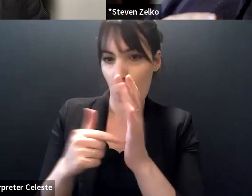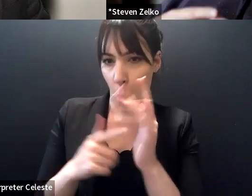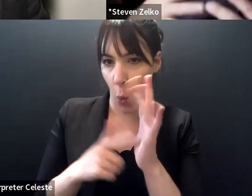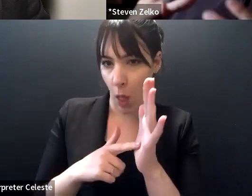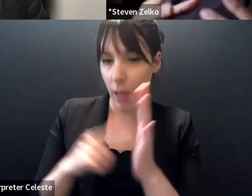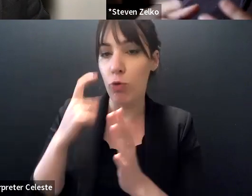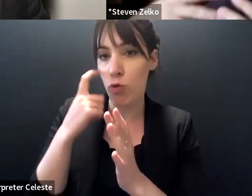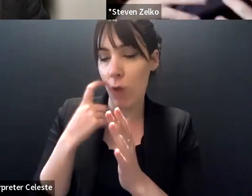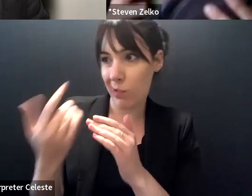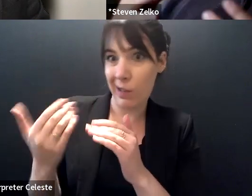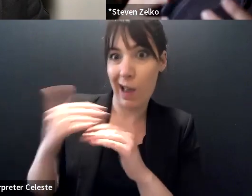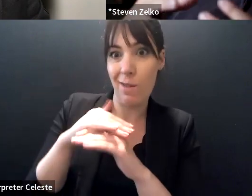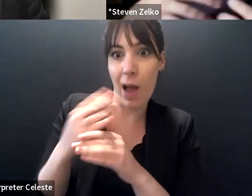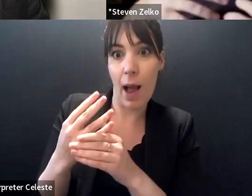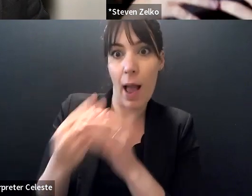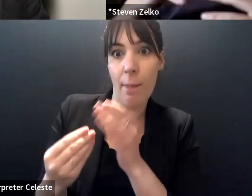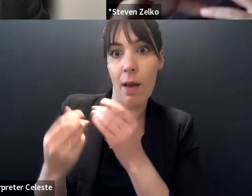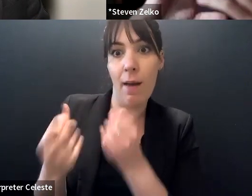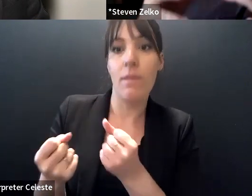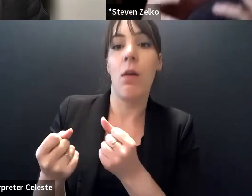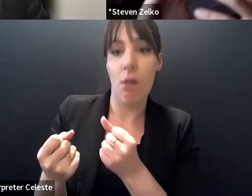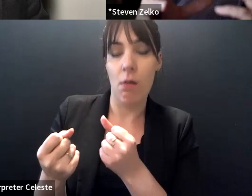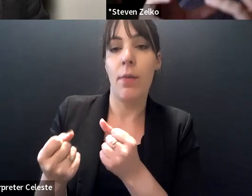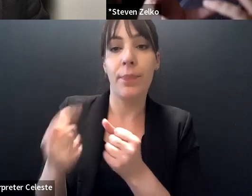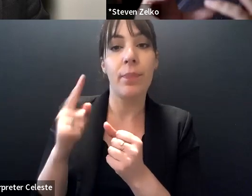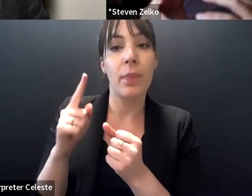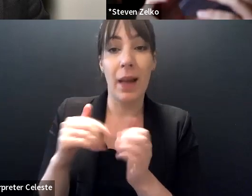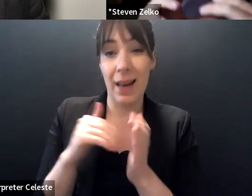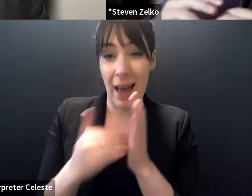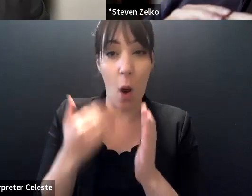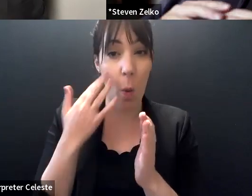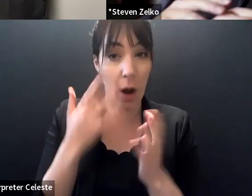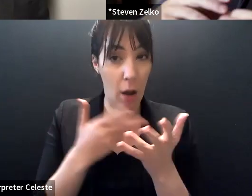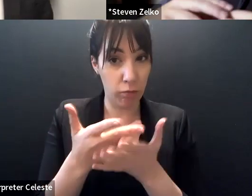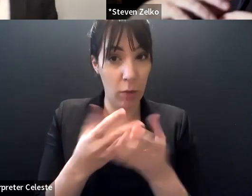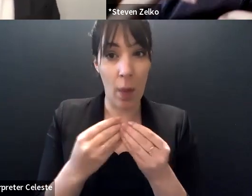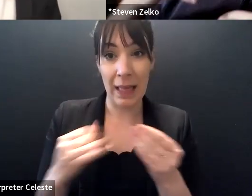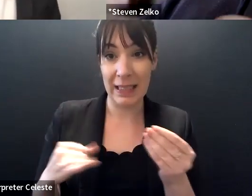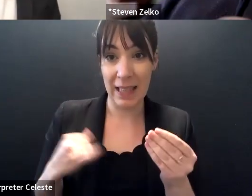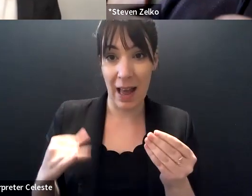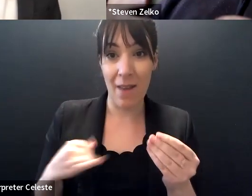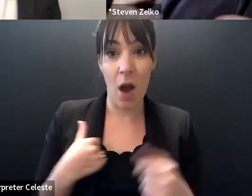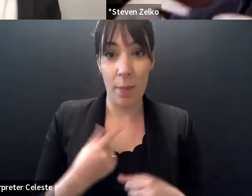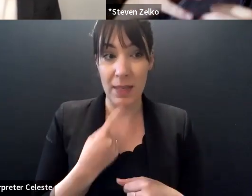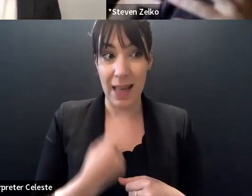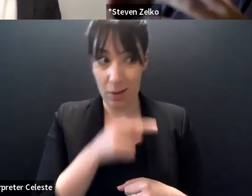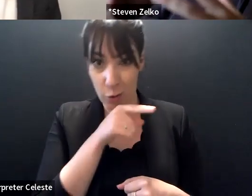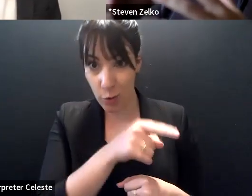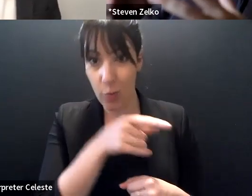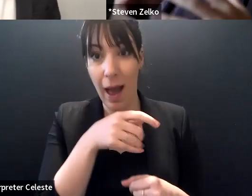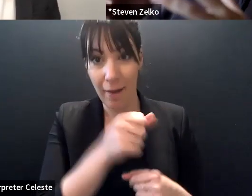of mostly academics that I go speak to, is like, okay, we have to shift the focus here and the perception. You have to engage with the platform on its